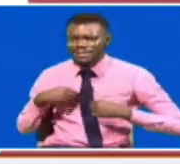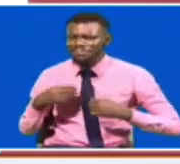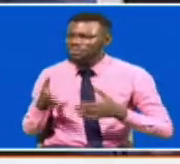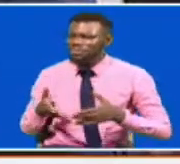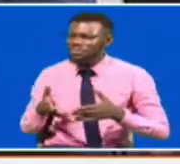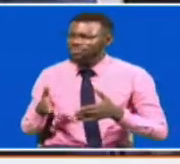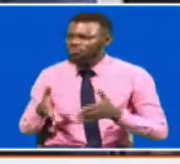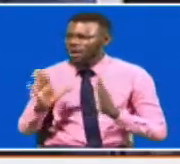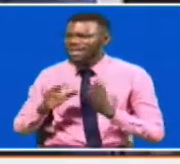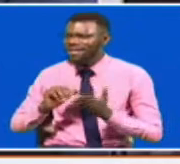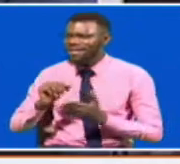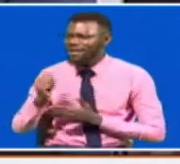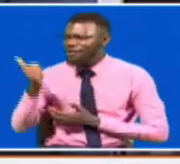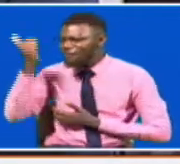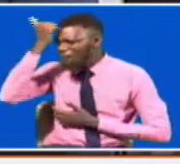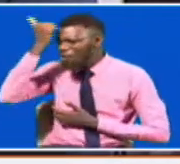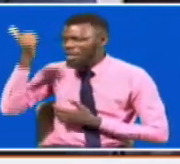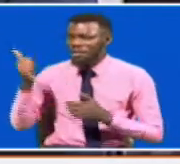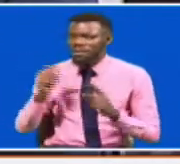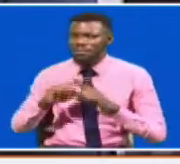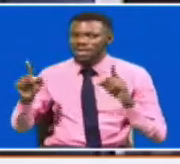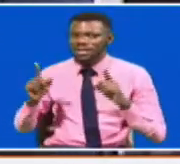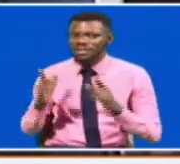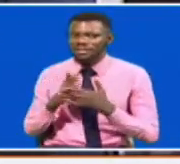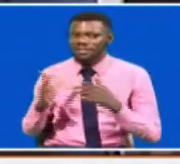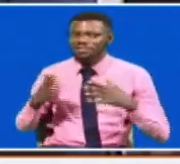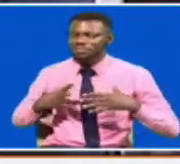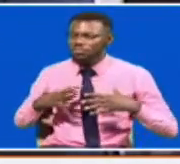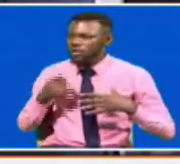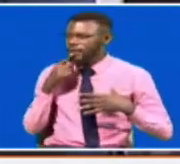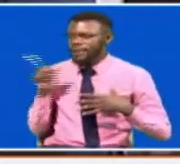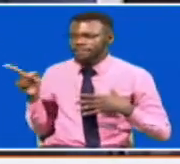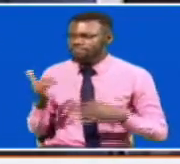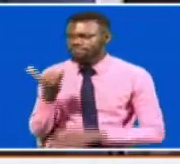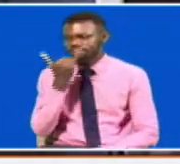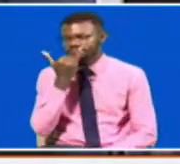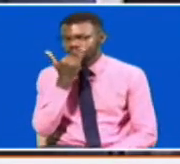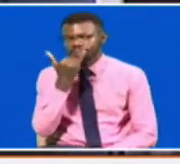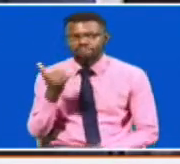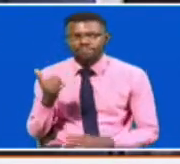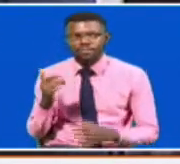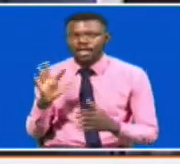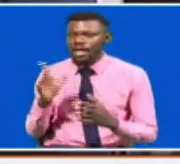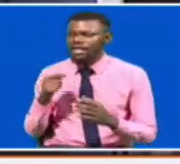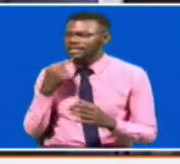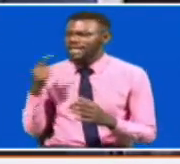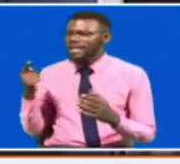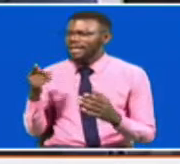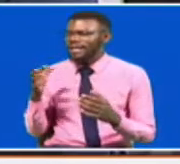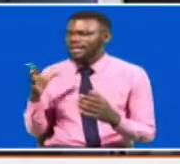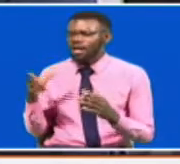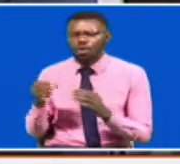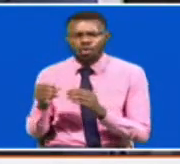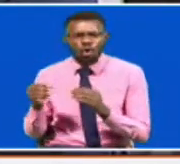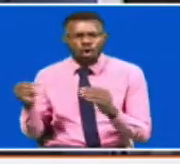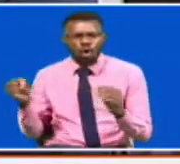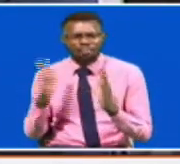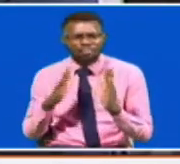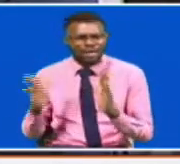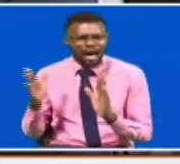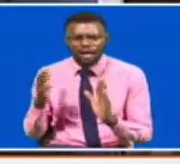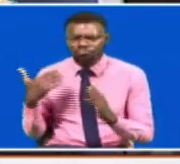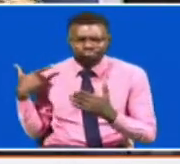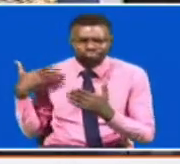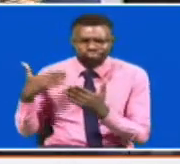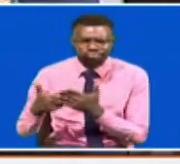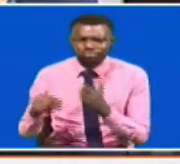And the people who have said it was a long con, I do not believe it was a long con. But